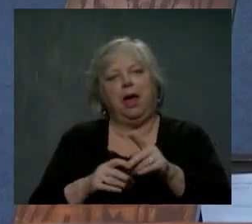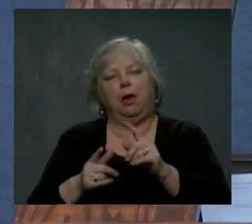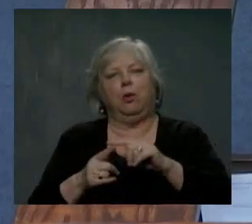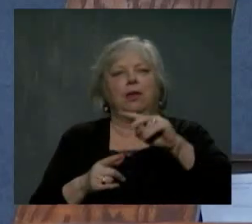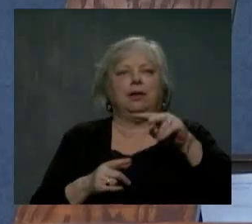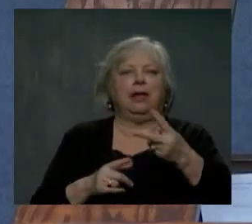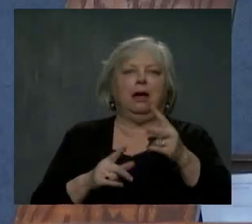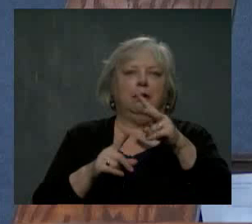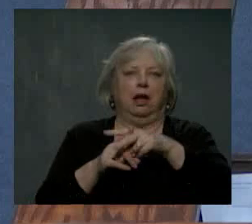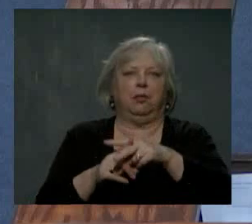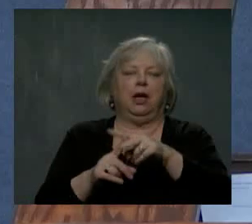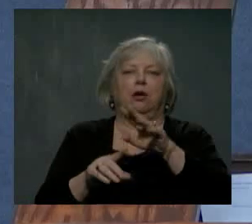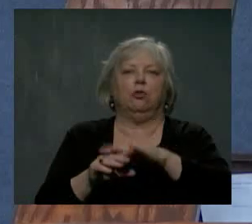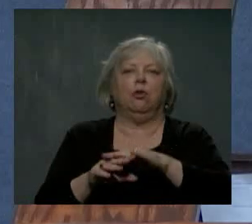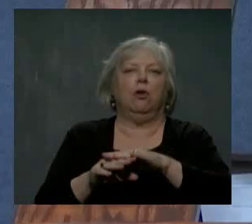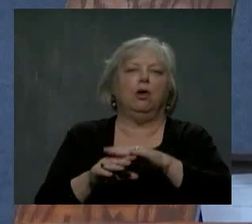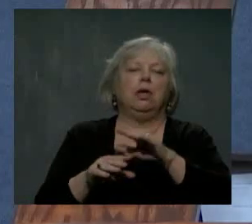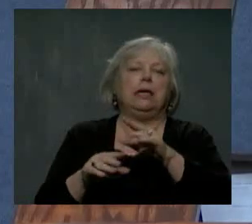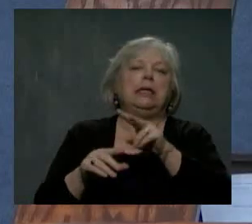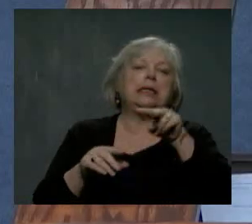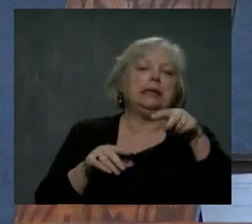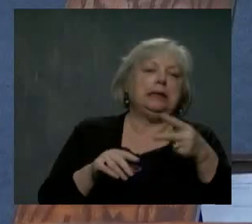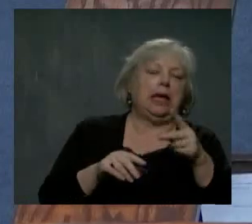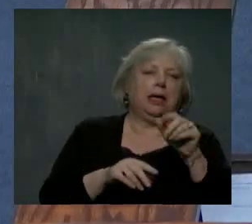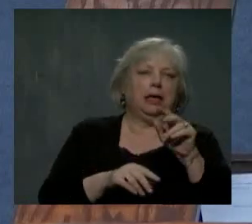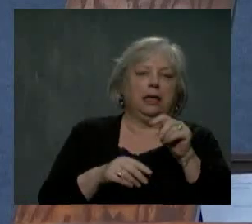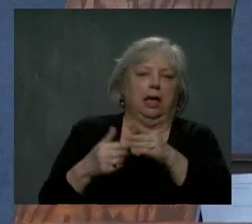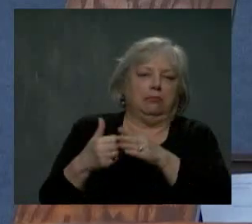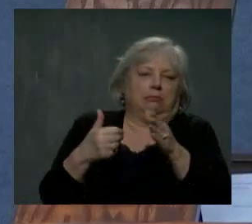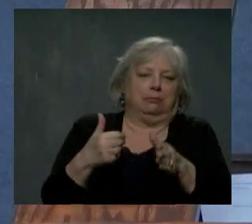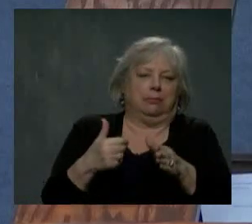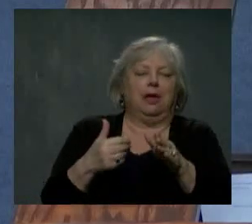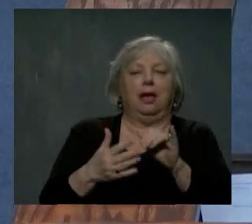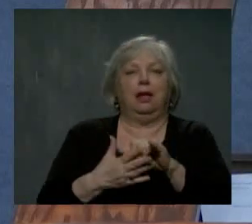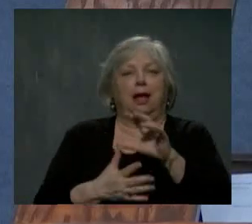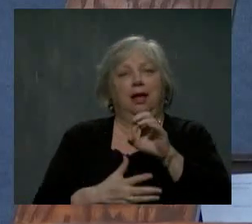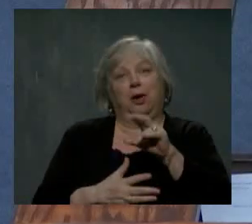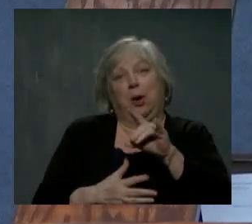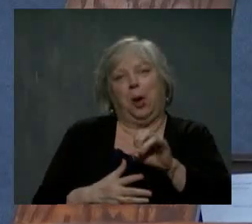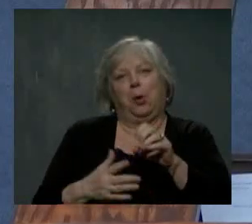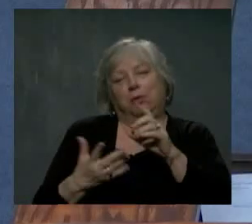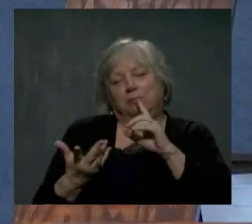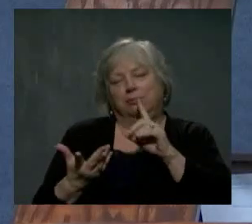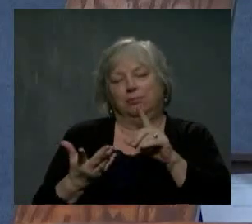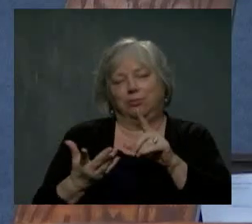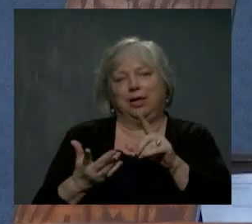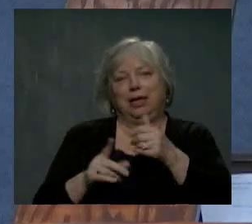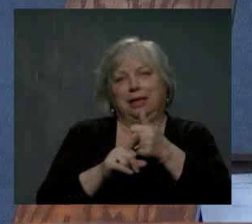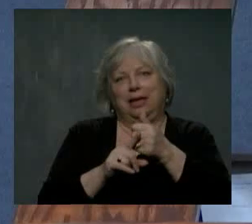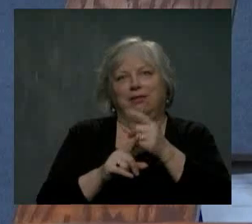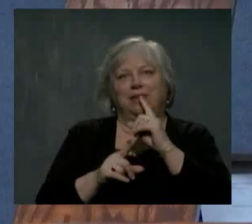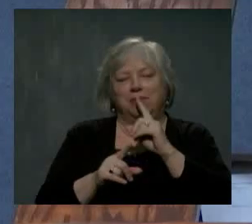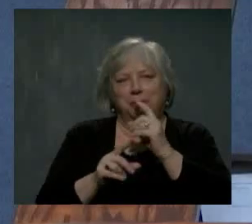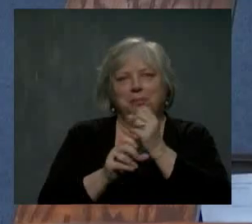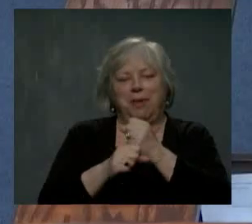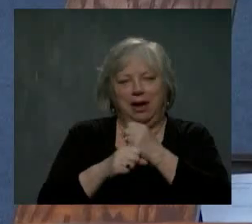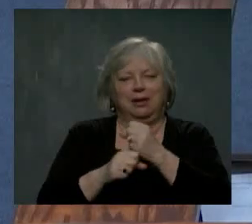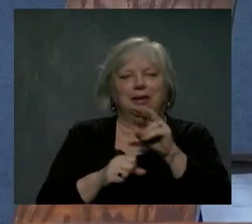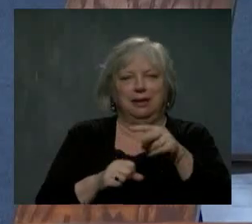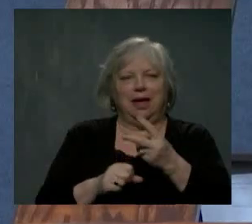adjacent to it, which by our codes, you know, it is a separate application, so it went through the process